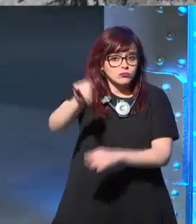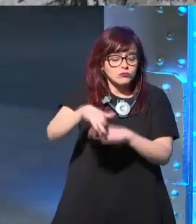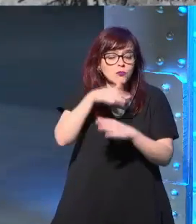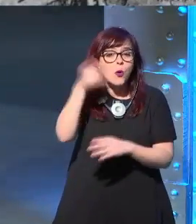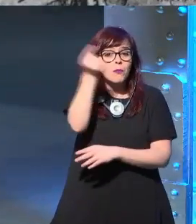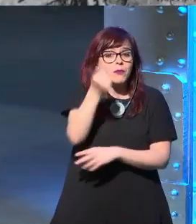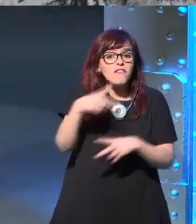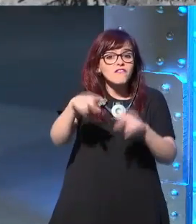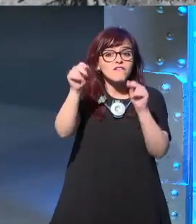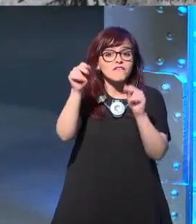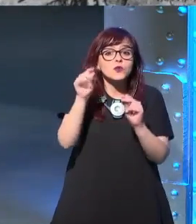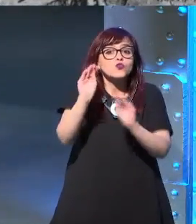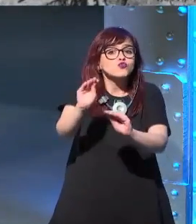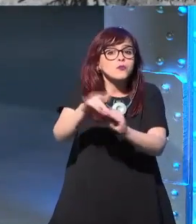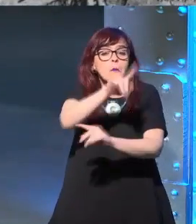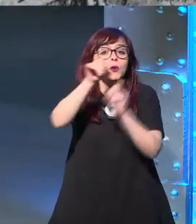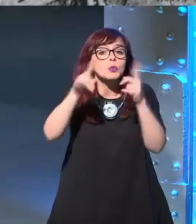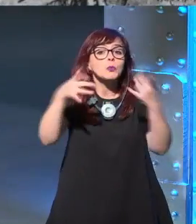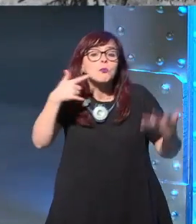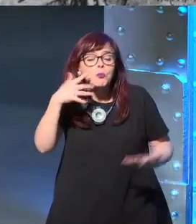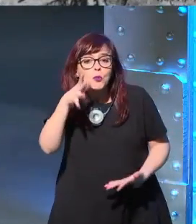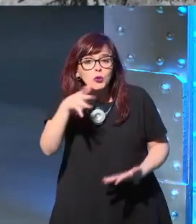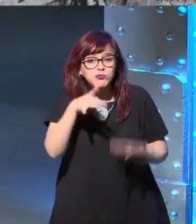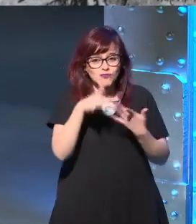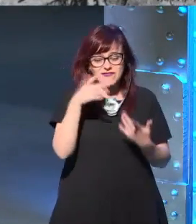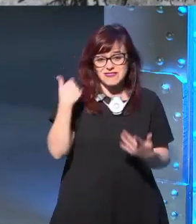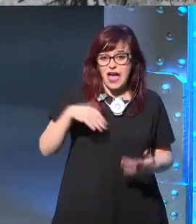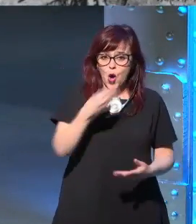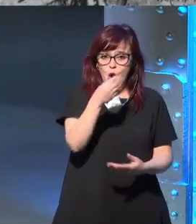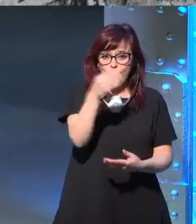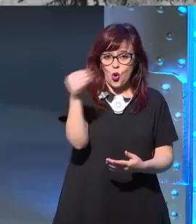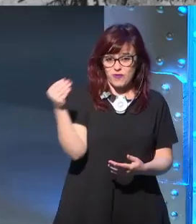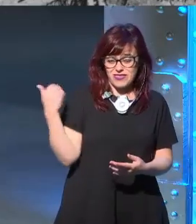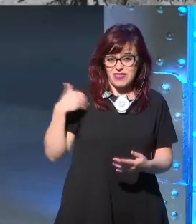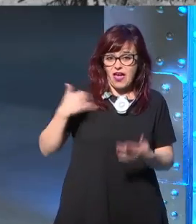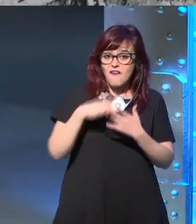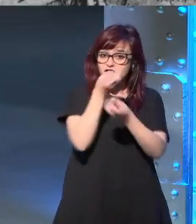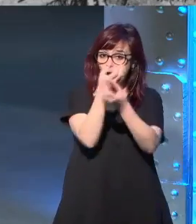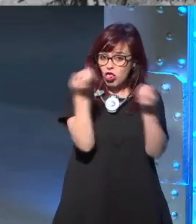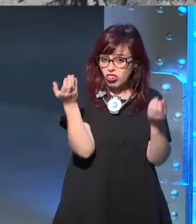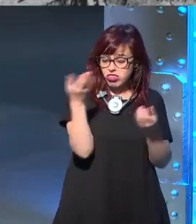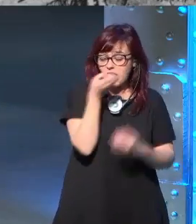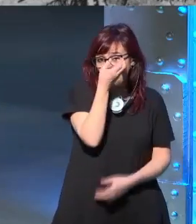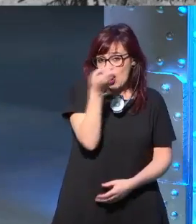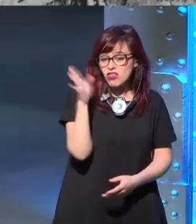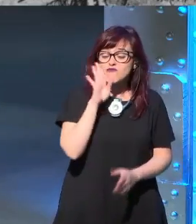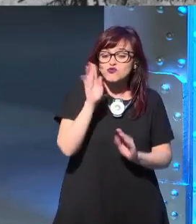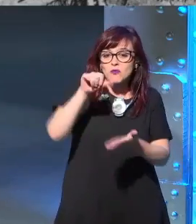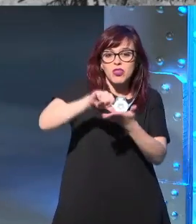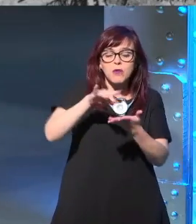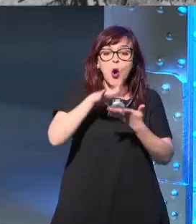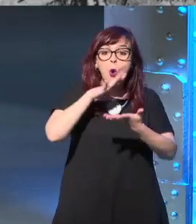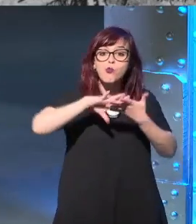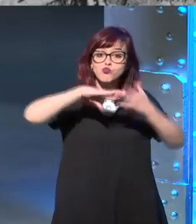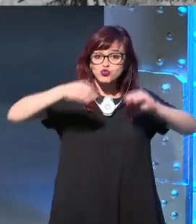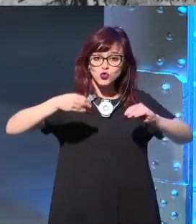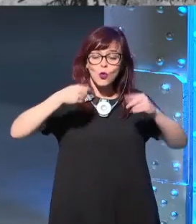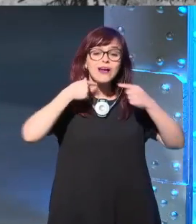finish as a young man in Florence, St. Jerome in the Wilderness. He couldn't get the neck muscles right. He was a